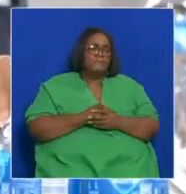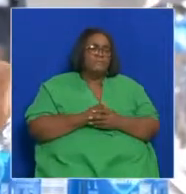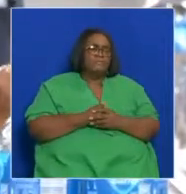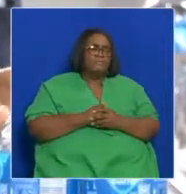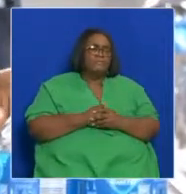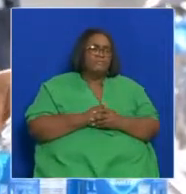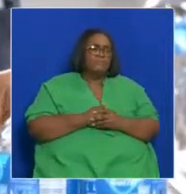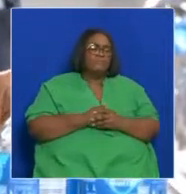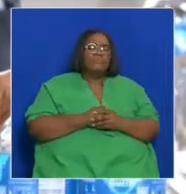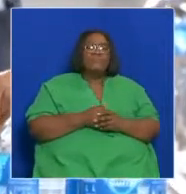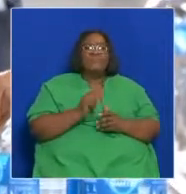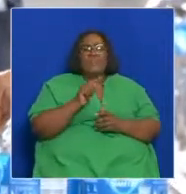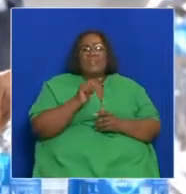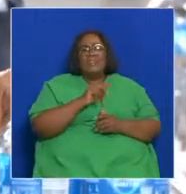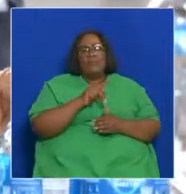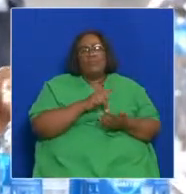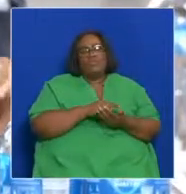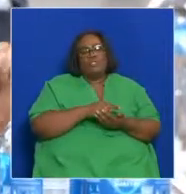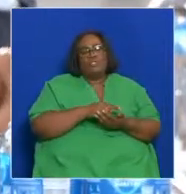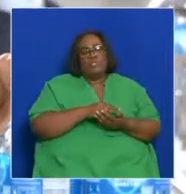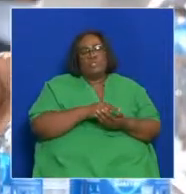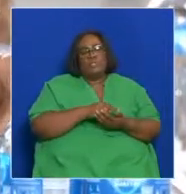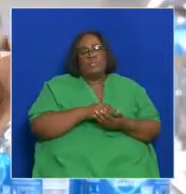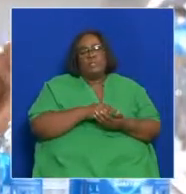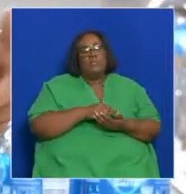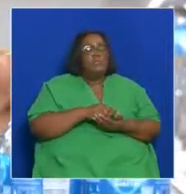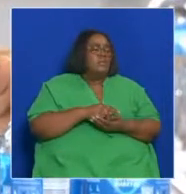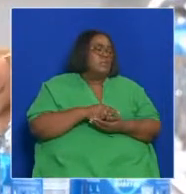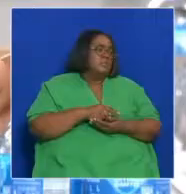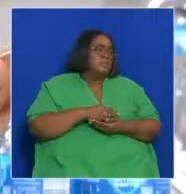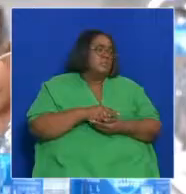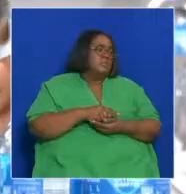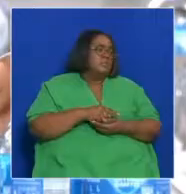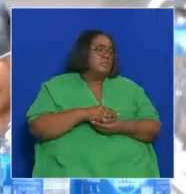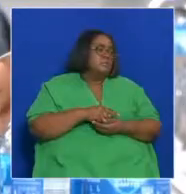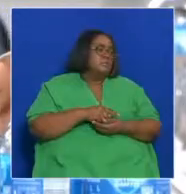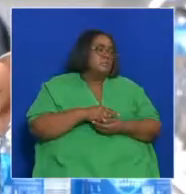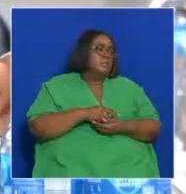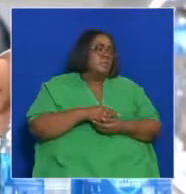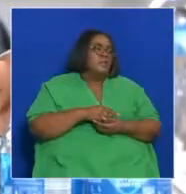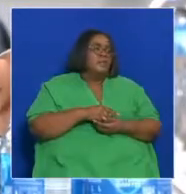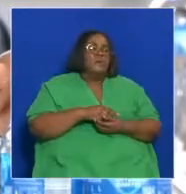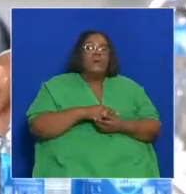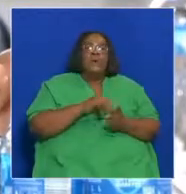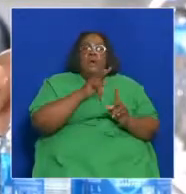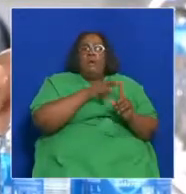position in practice does not apply to the ID.